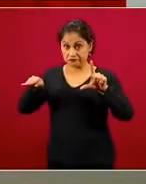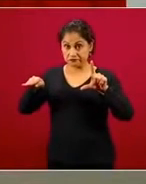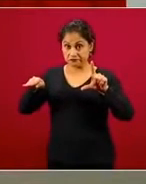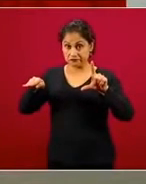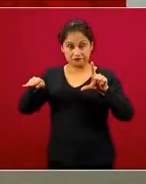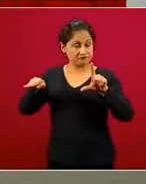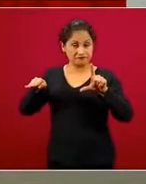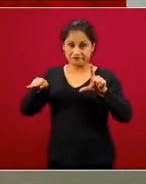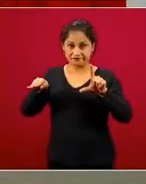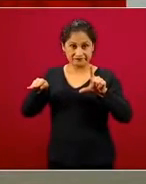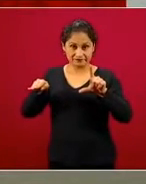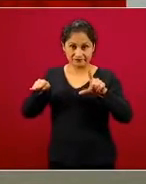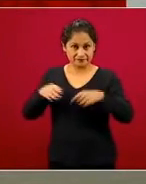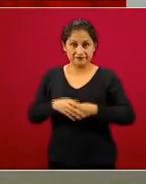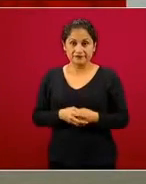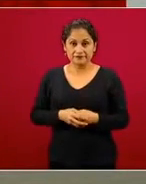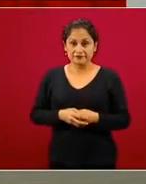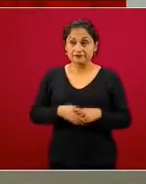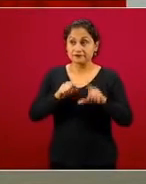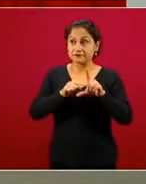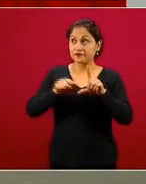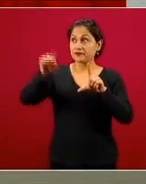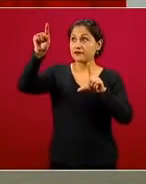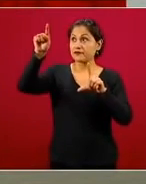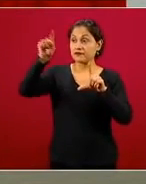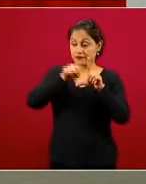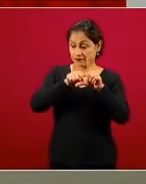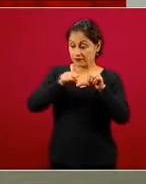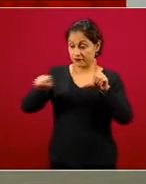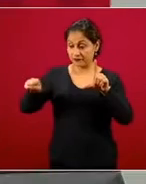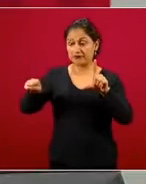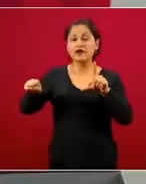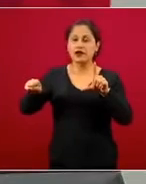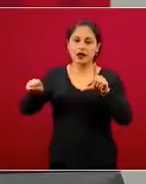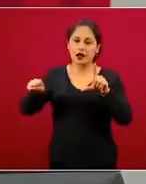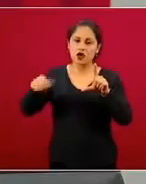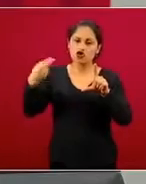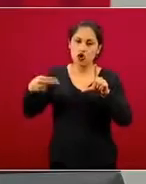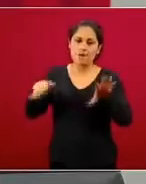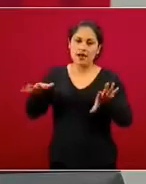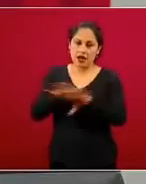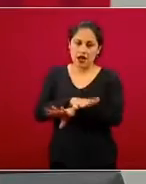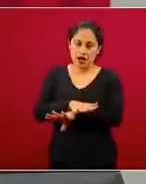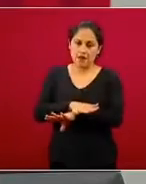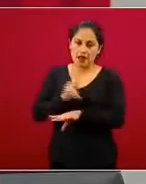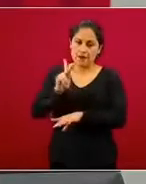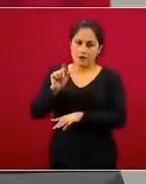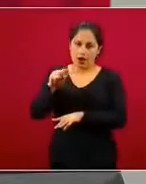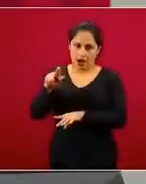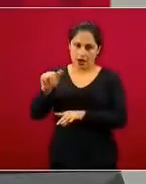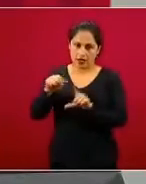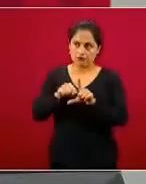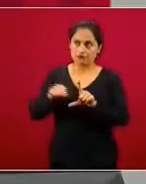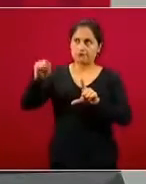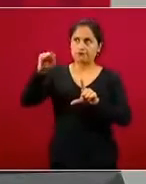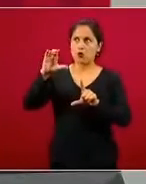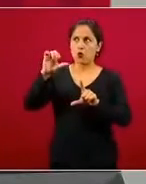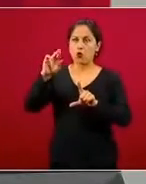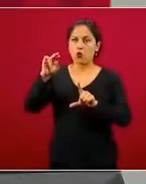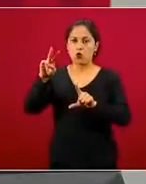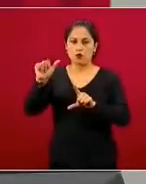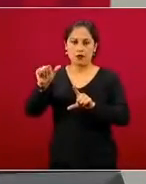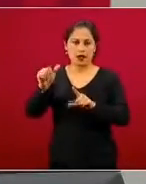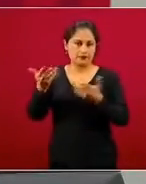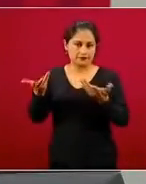curve mean? To flatten the curve doesn't mean that the curve is flat, just like this